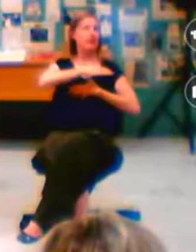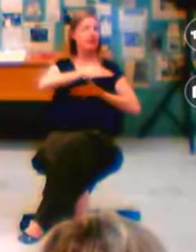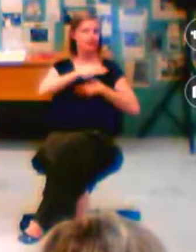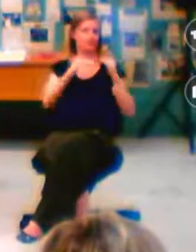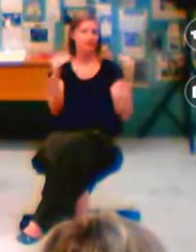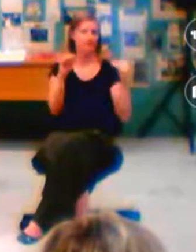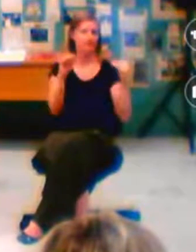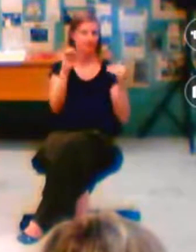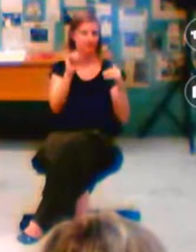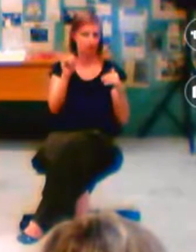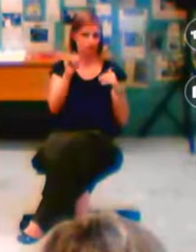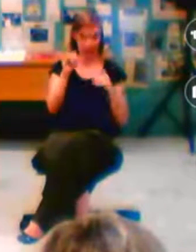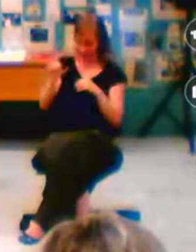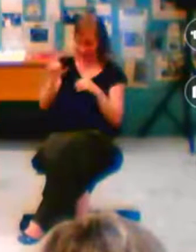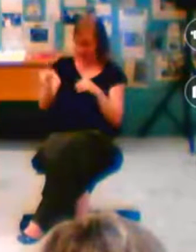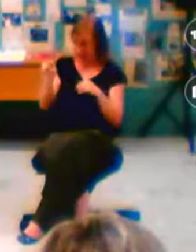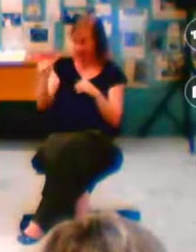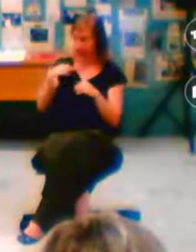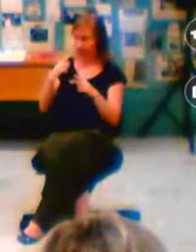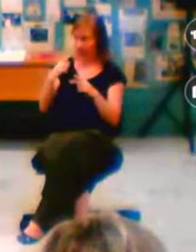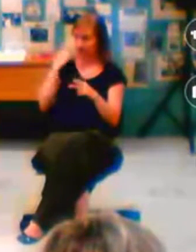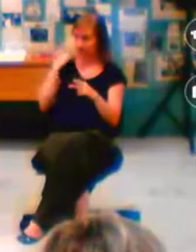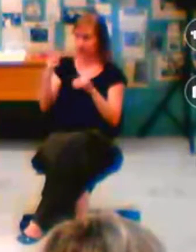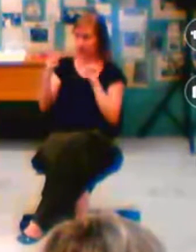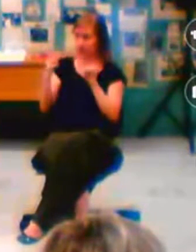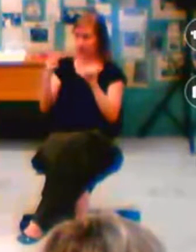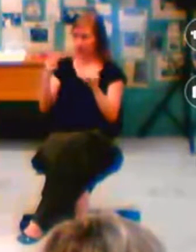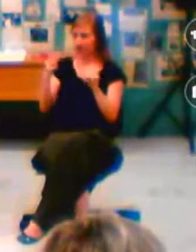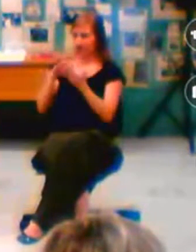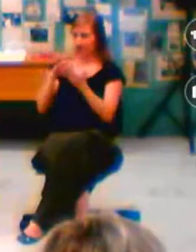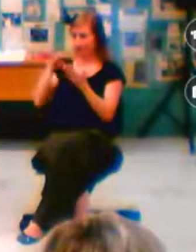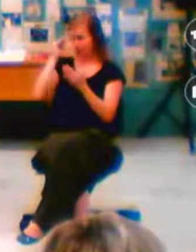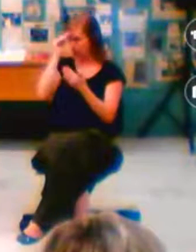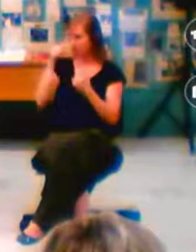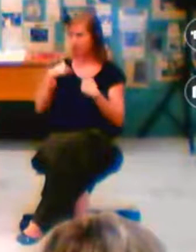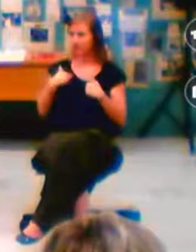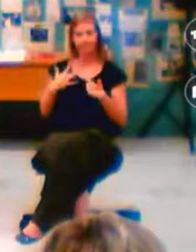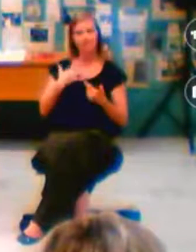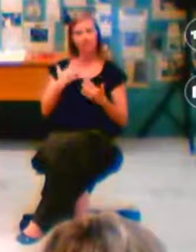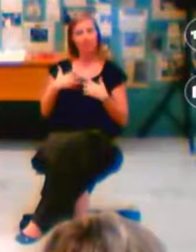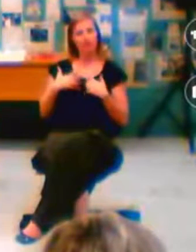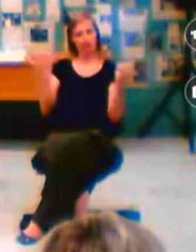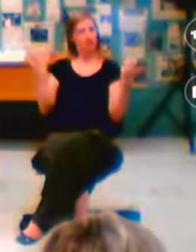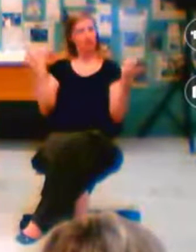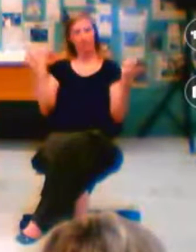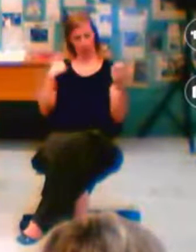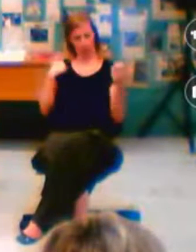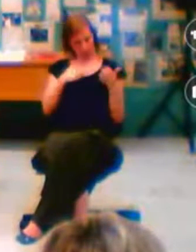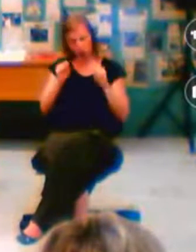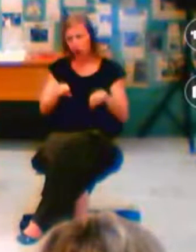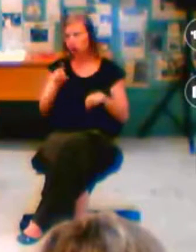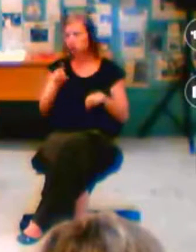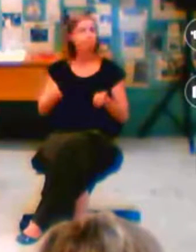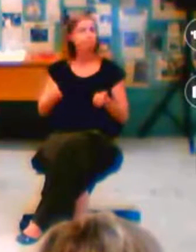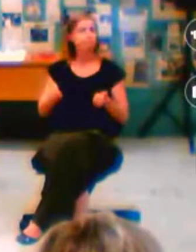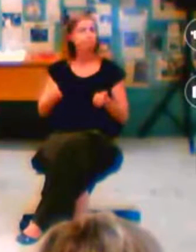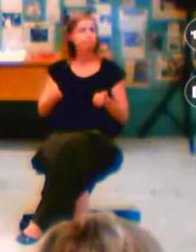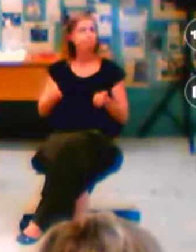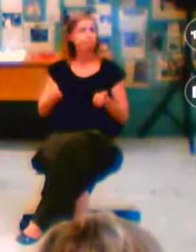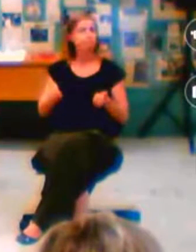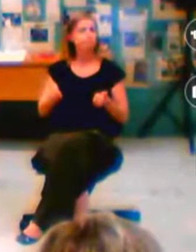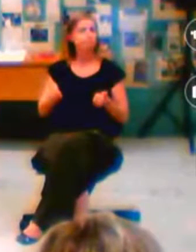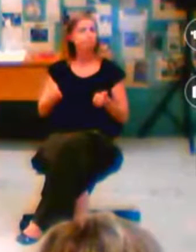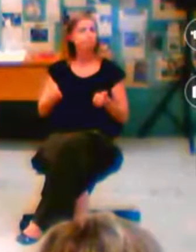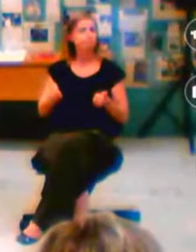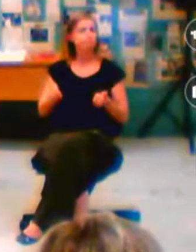a decrease of $1.6 billion, with everyone being covered with a platinum level of coverage. And it is because of